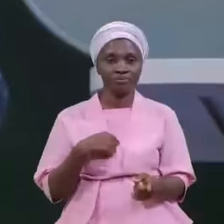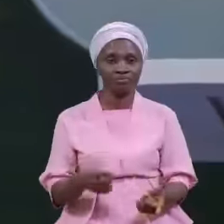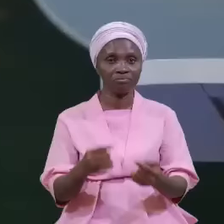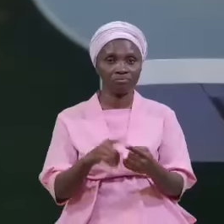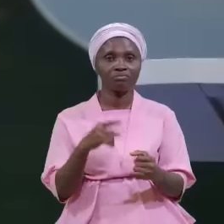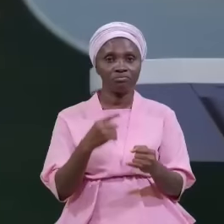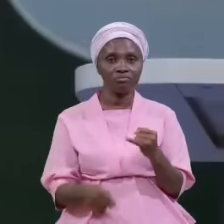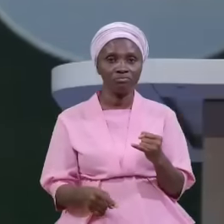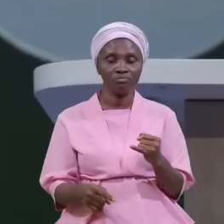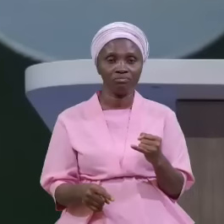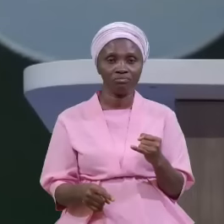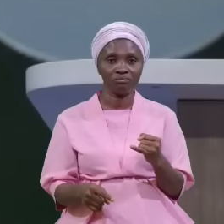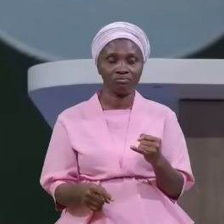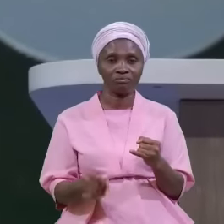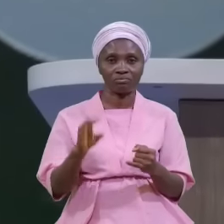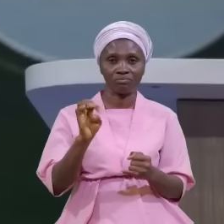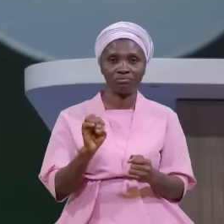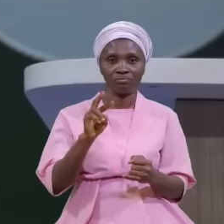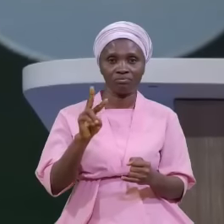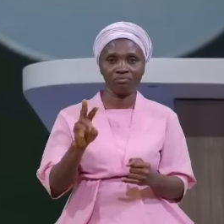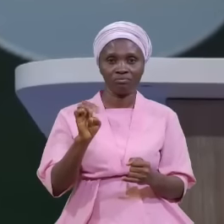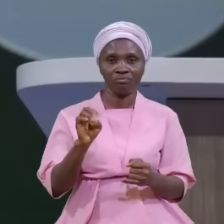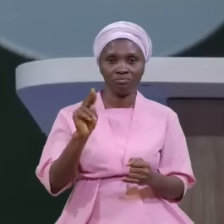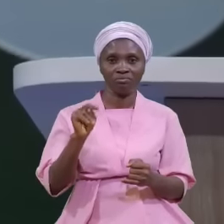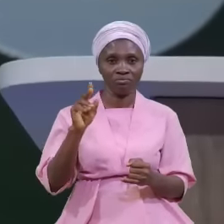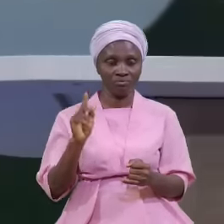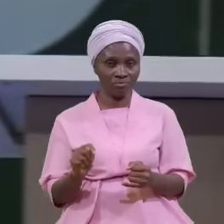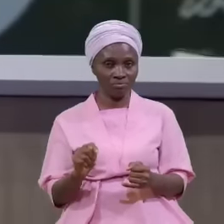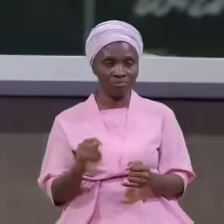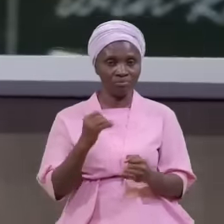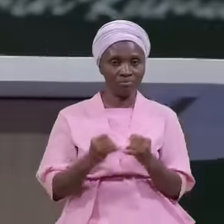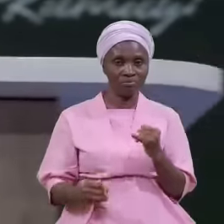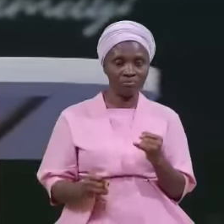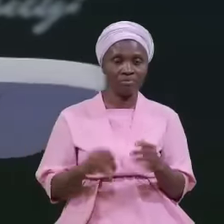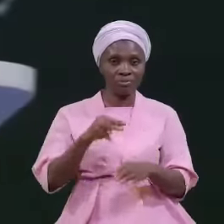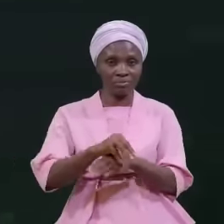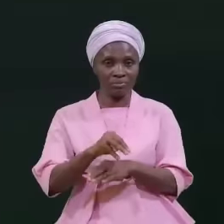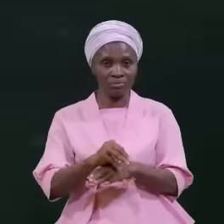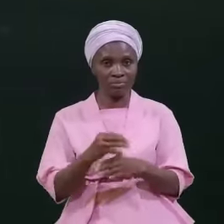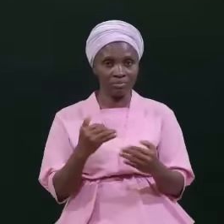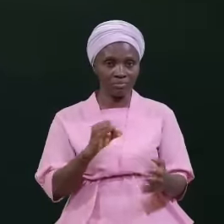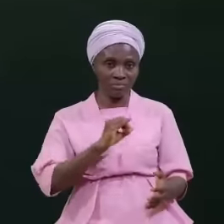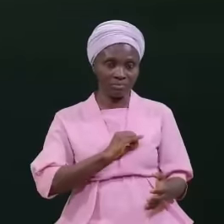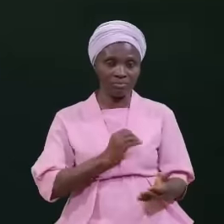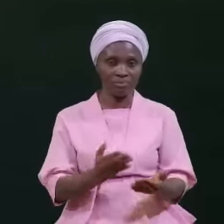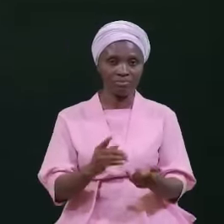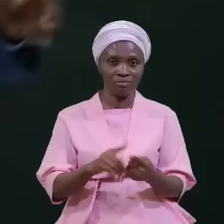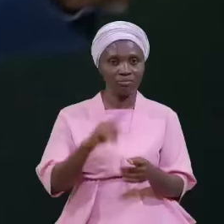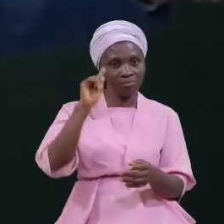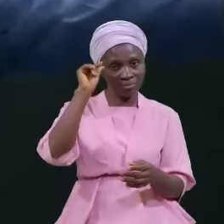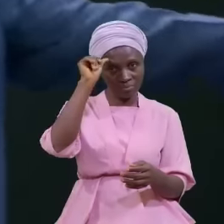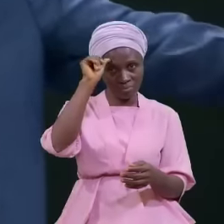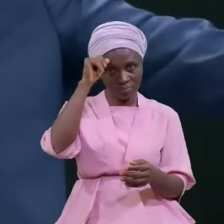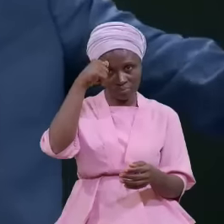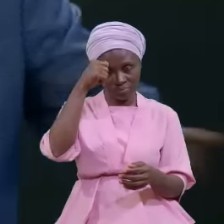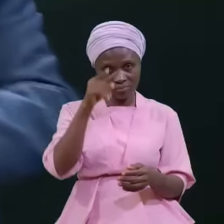event and the final message tonight. I want to remind you, we have been here both